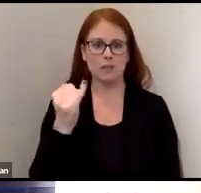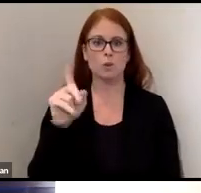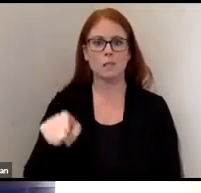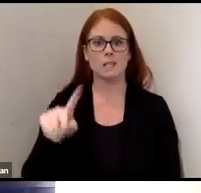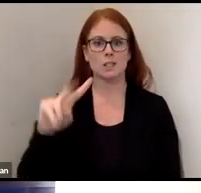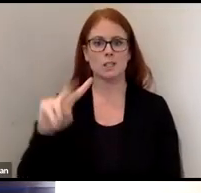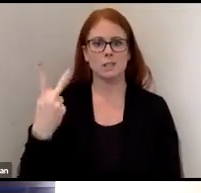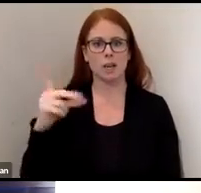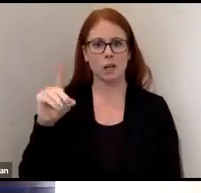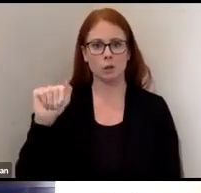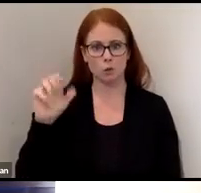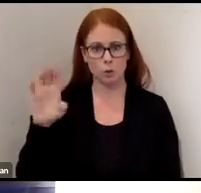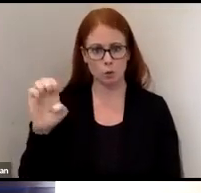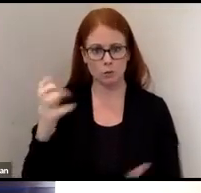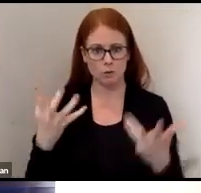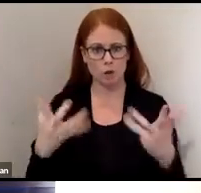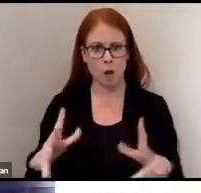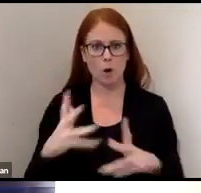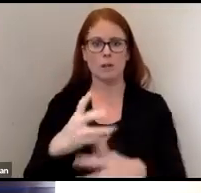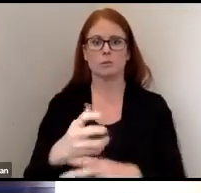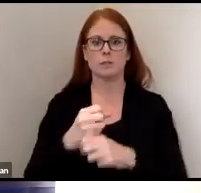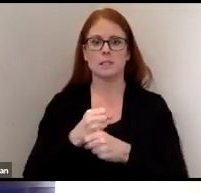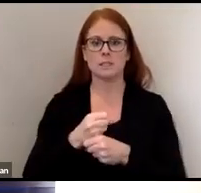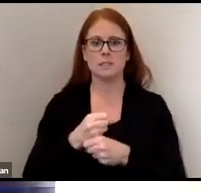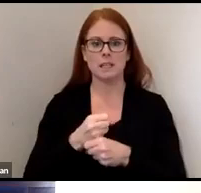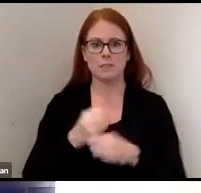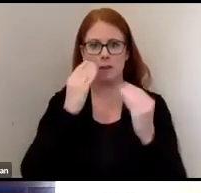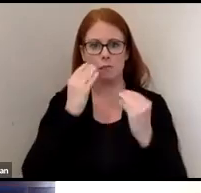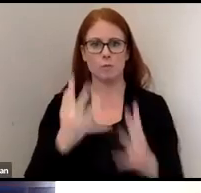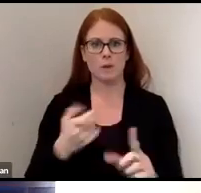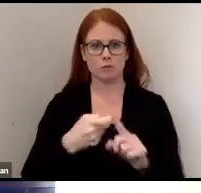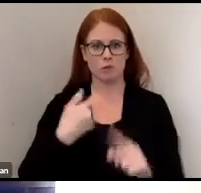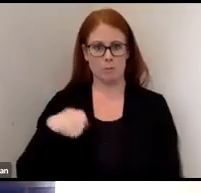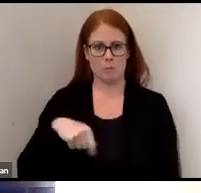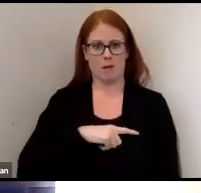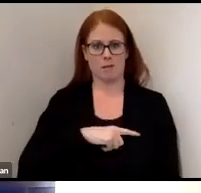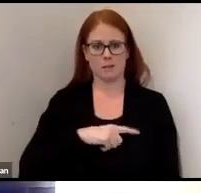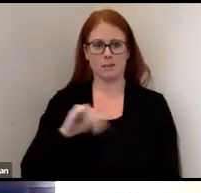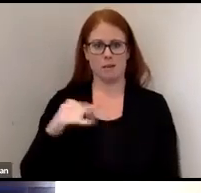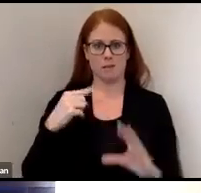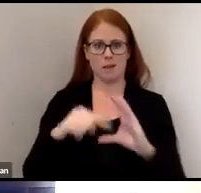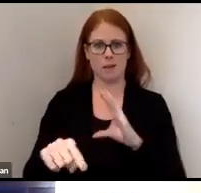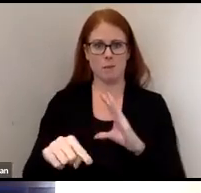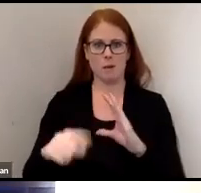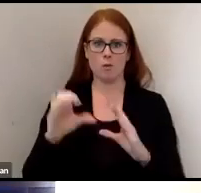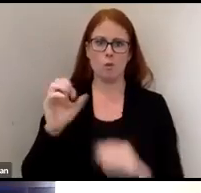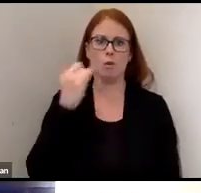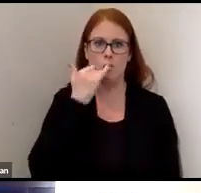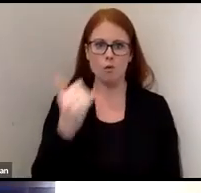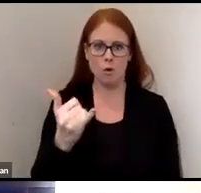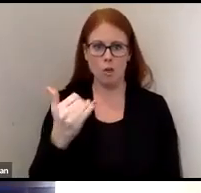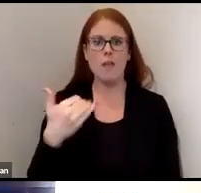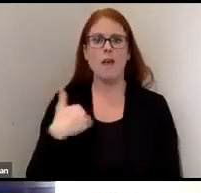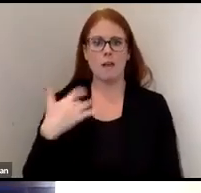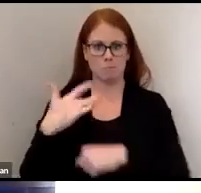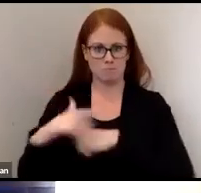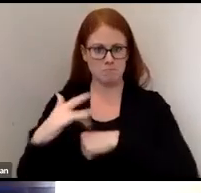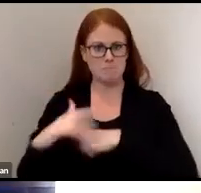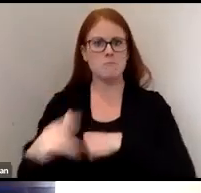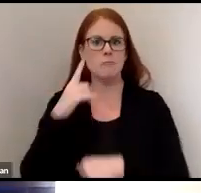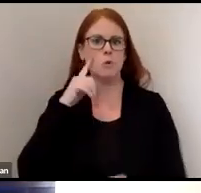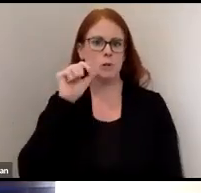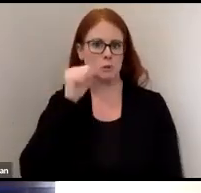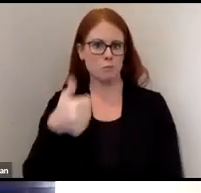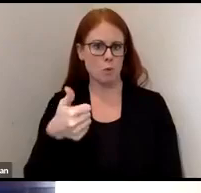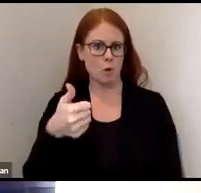and you have received the information from us, either email or phone call, there are some spaces left tomorrow for